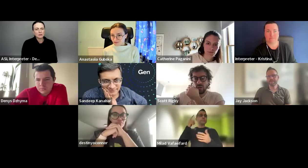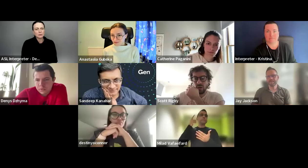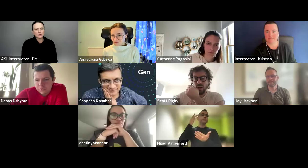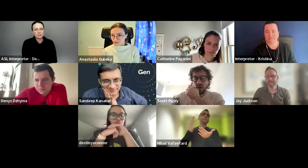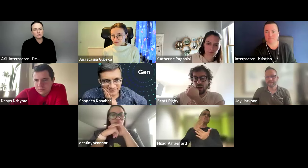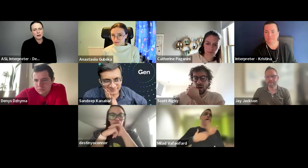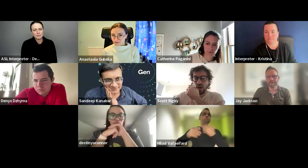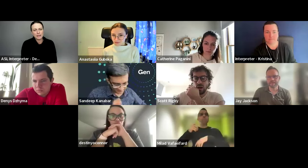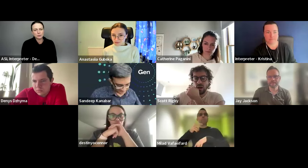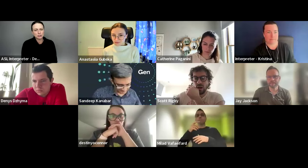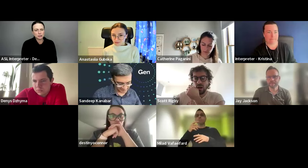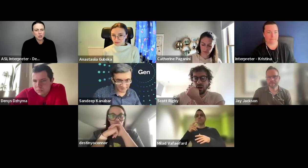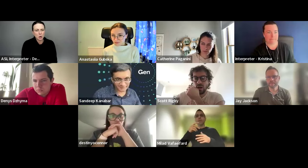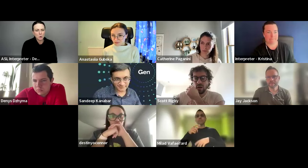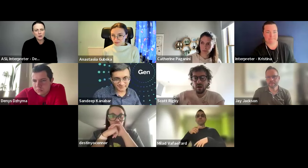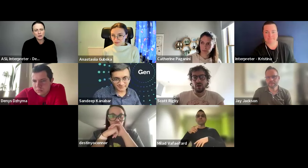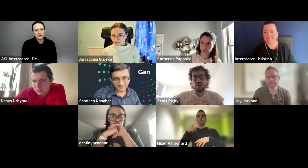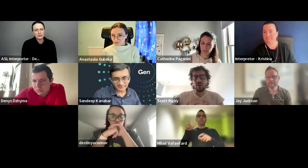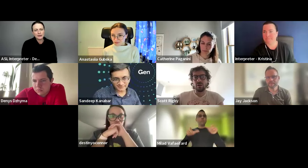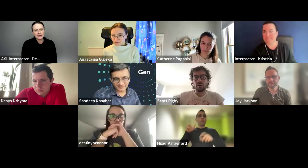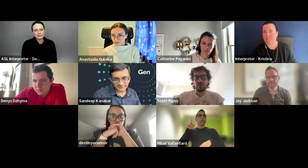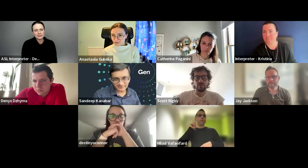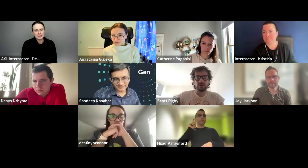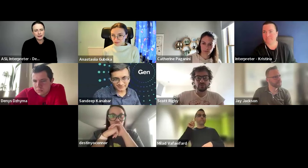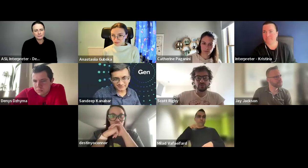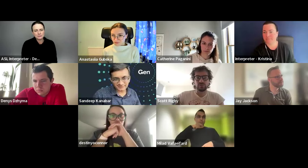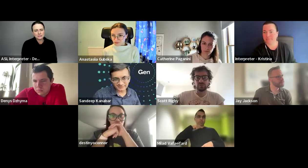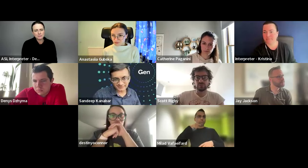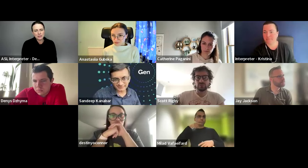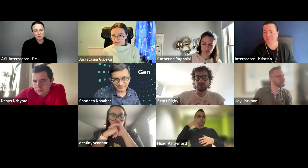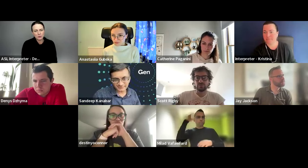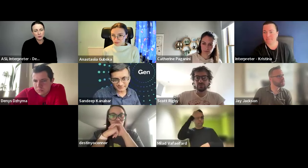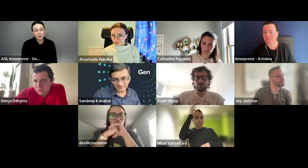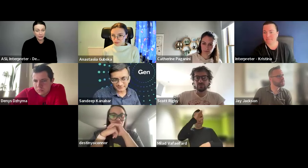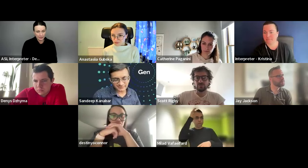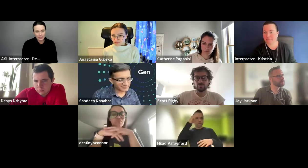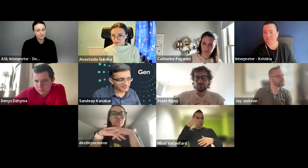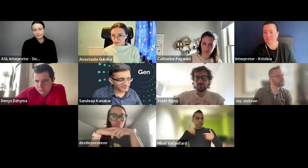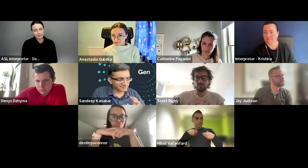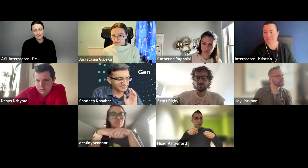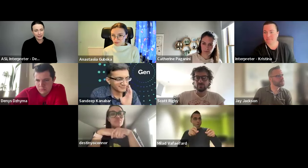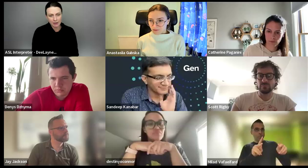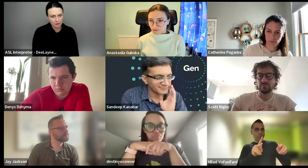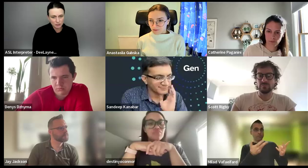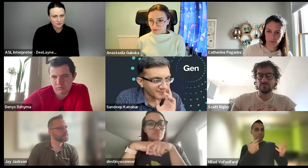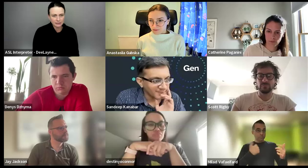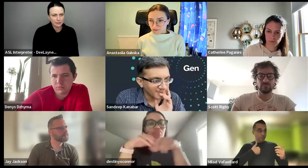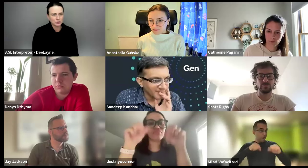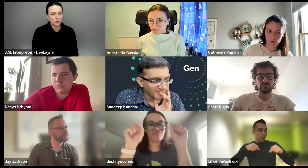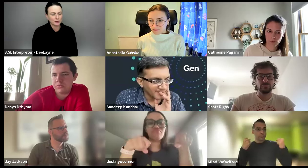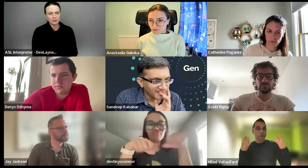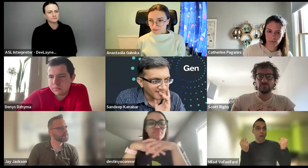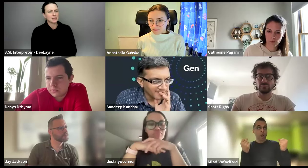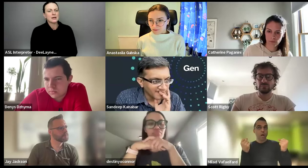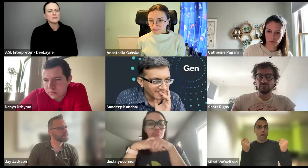And I really want to be able to show that some people who are hearing and don't have any knowledge of sign